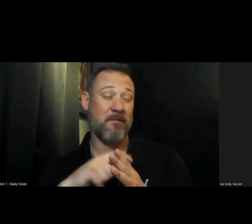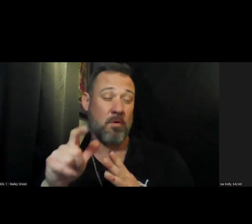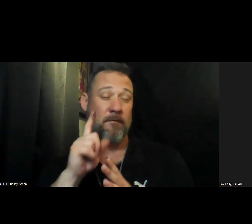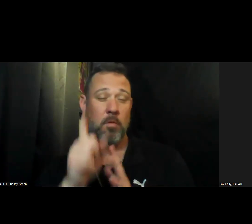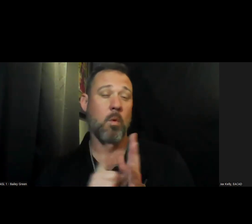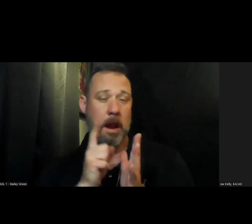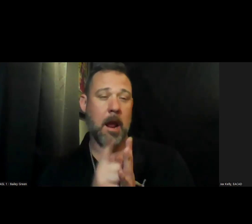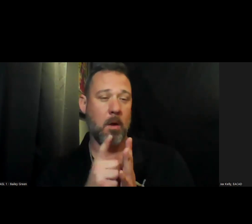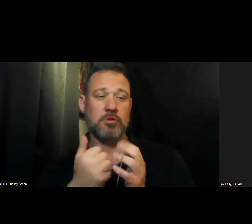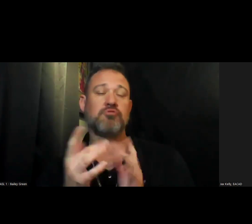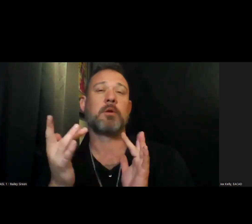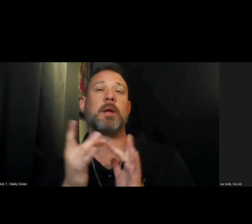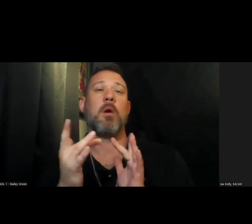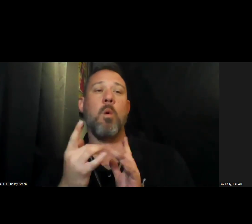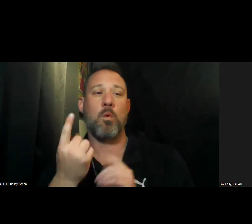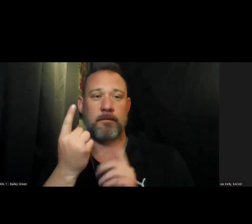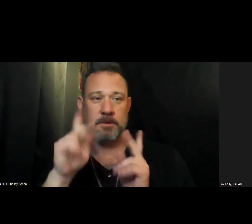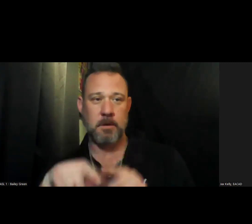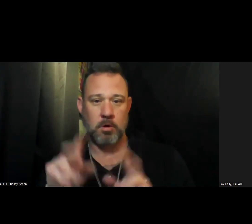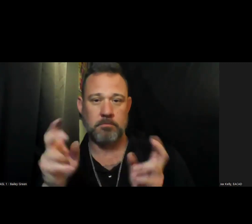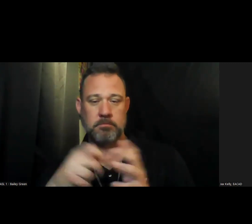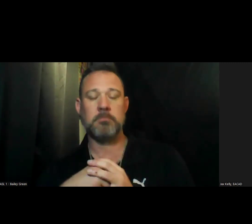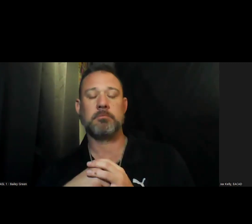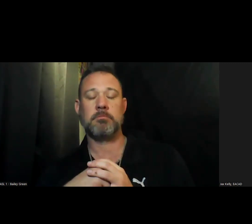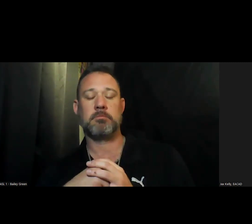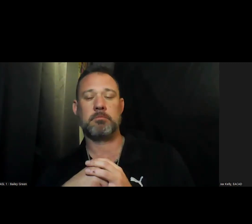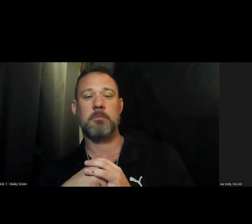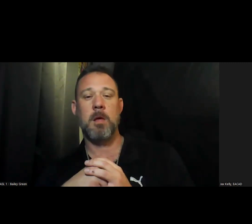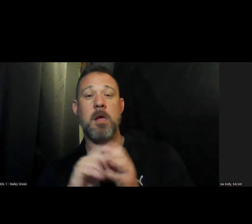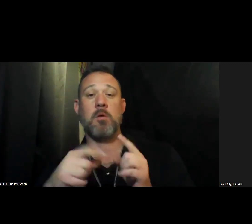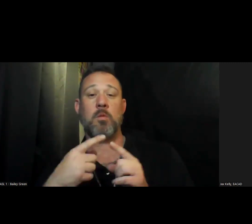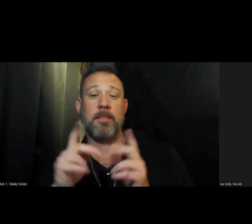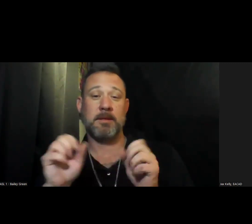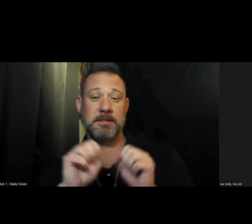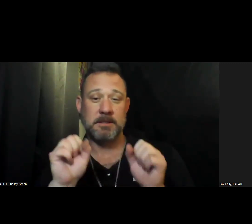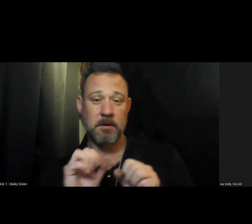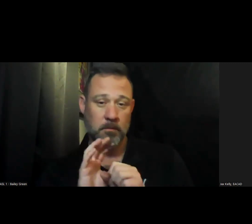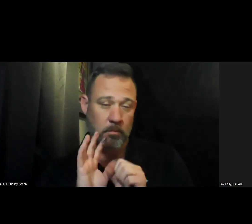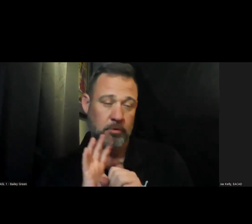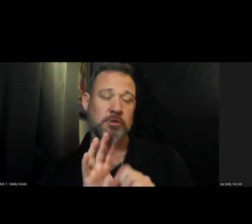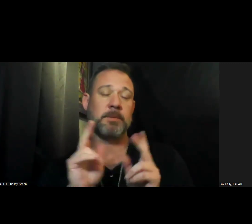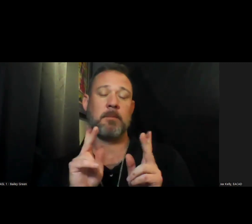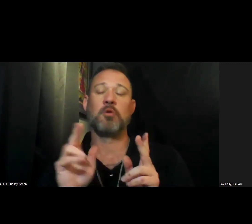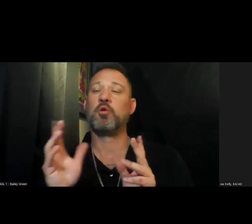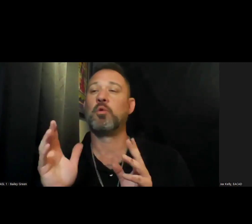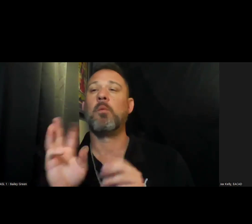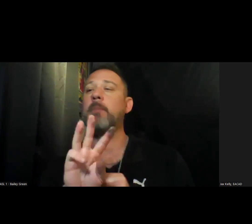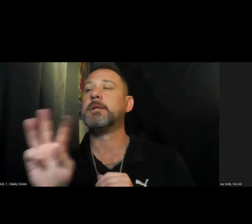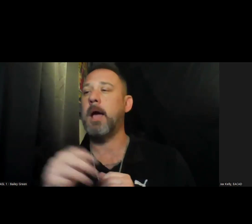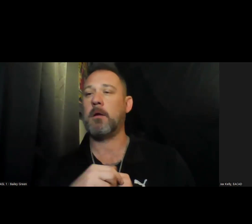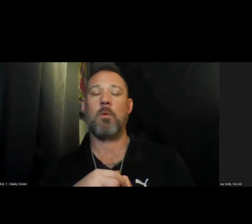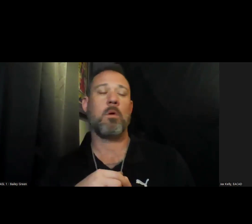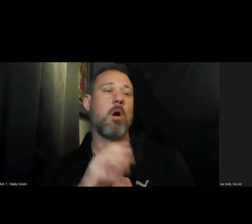just trying to get a hold of someone," unquote. And when the system pushes people to a portal or an app, they said it